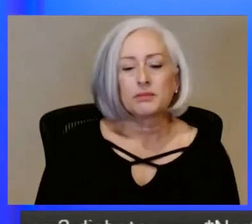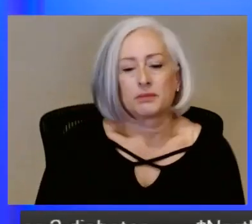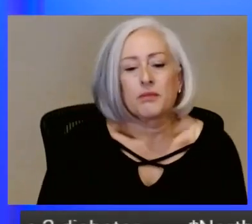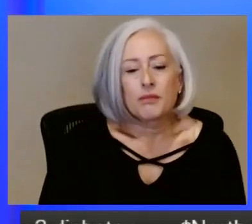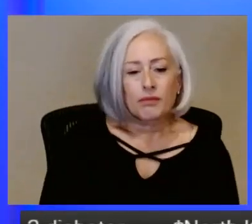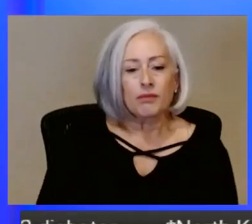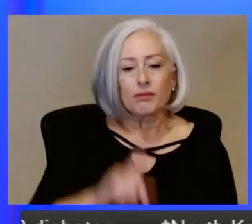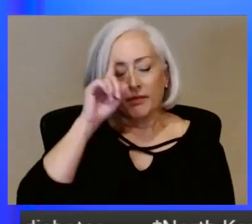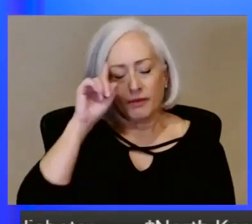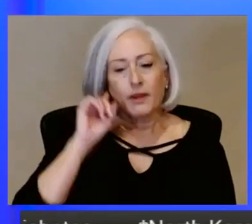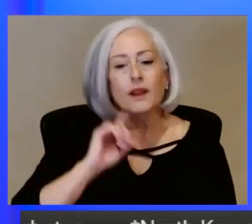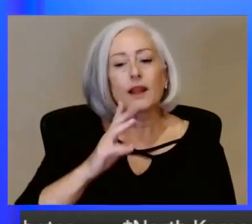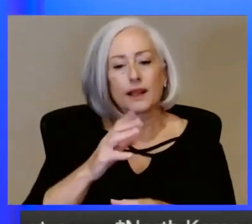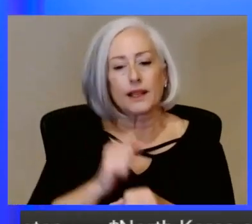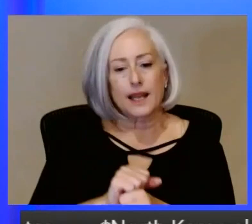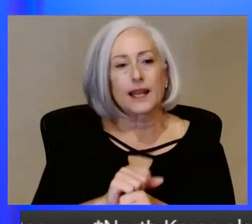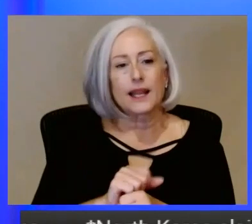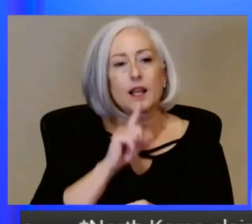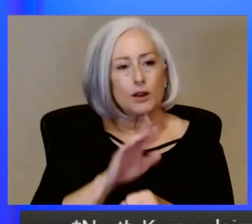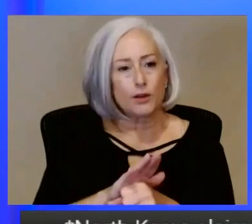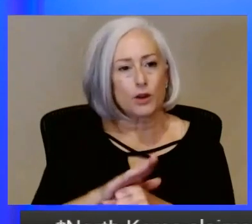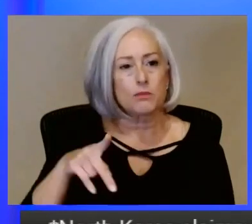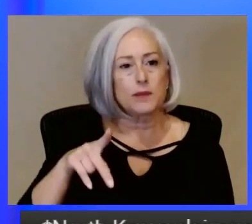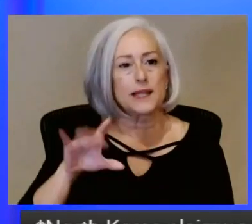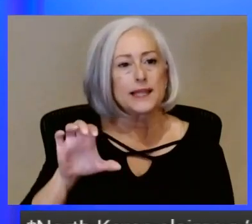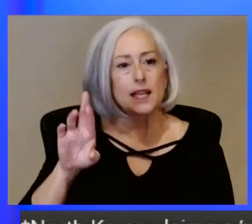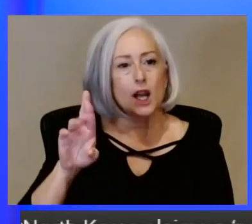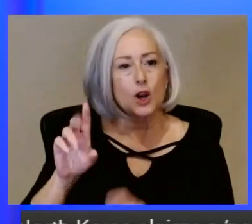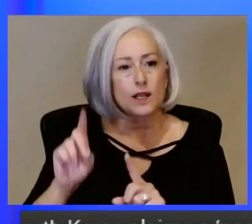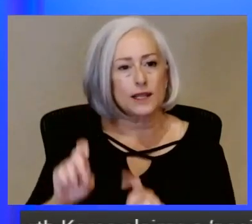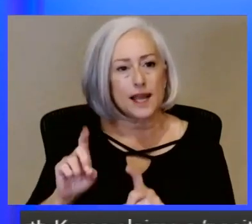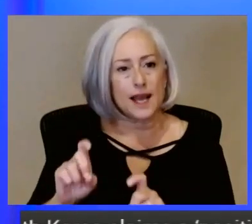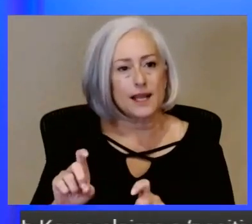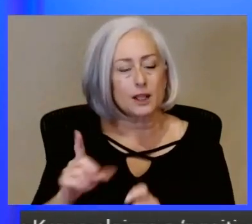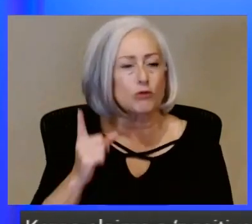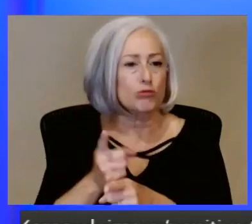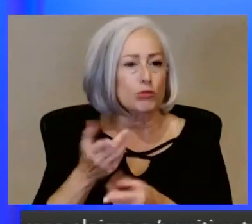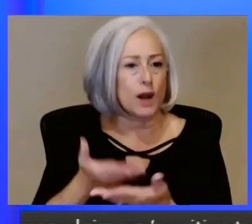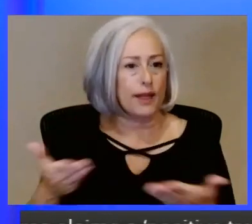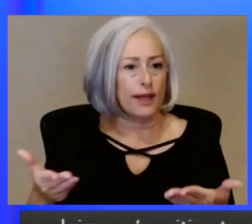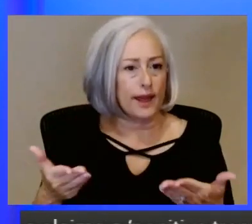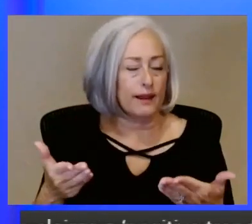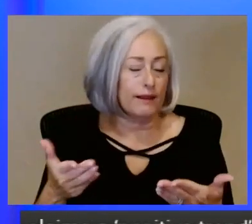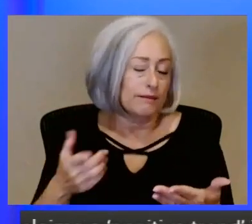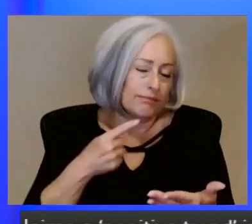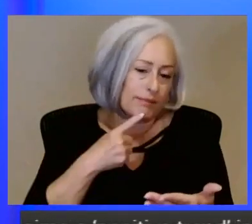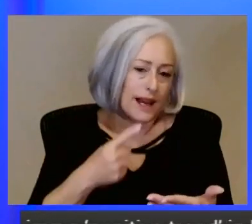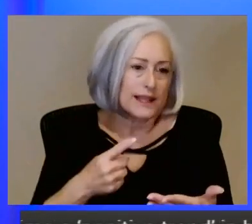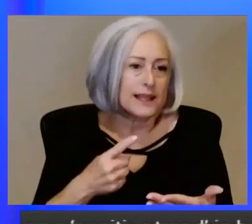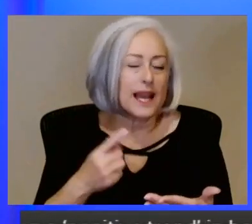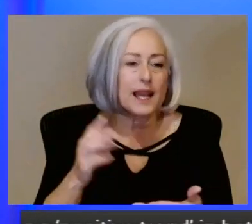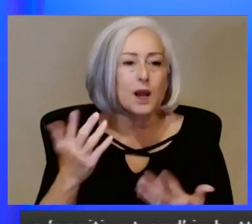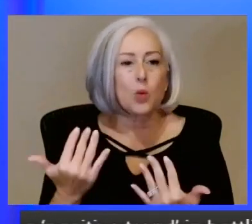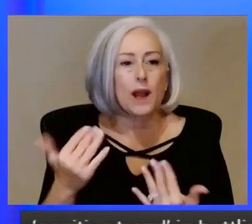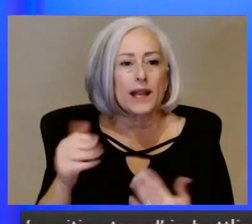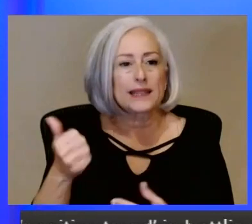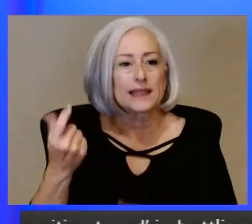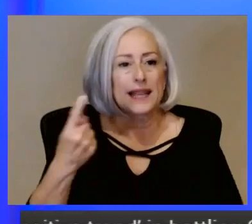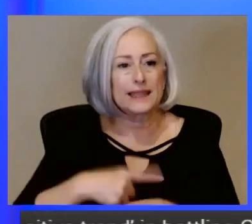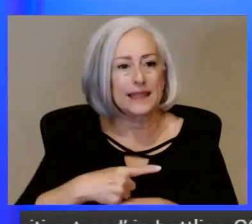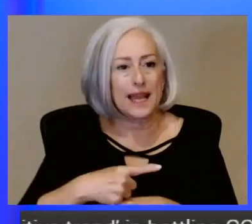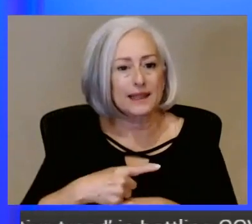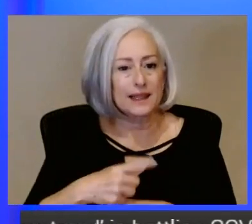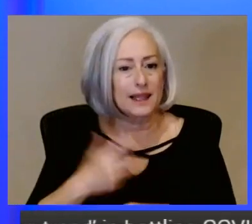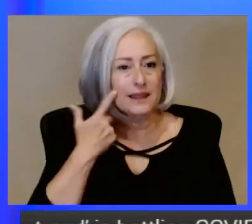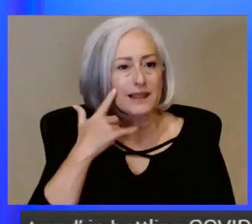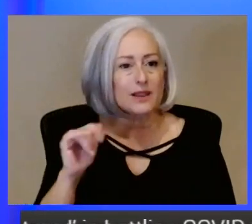confirmatory PCR test is the right thing to do. And then really I would wait that 10 days from when the start of symptoms. It sounds like she's a week or more into it at this